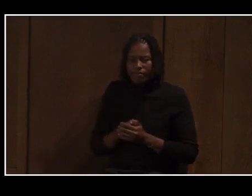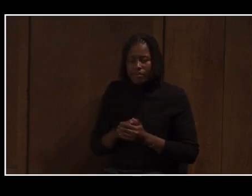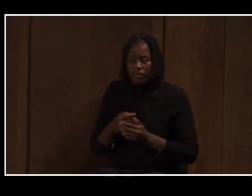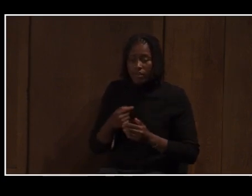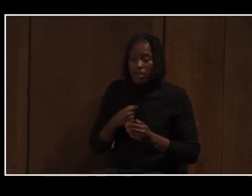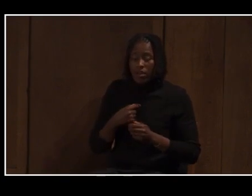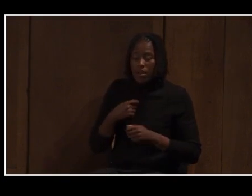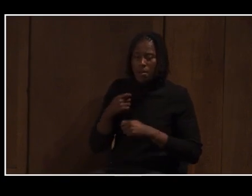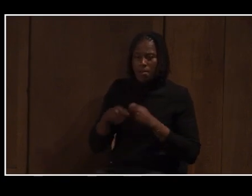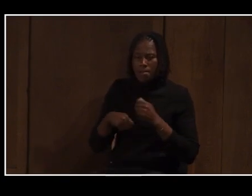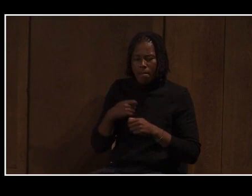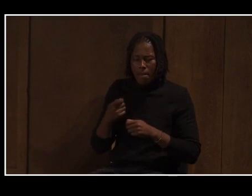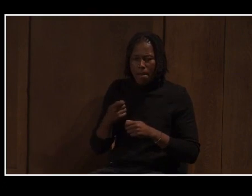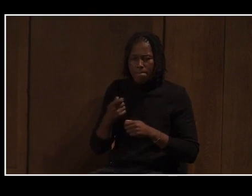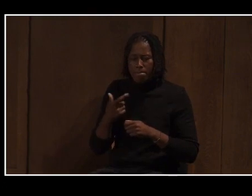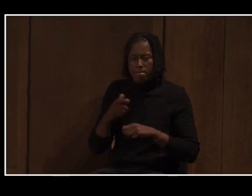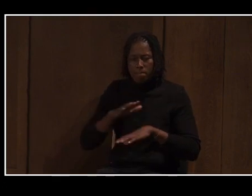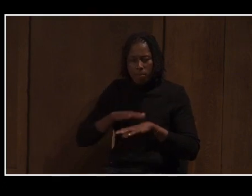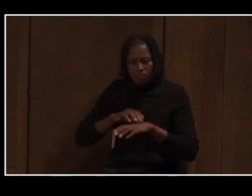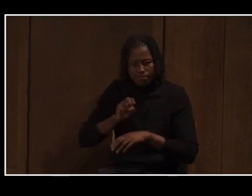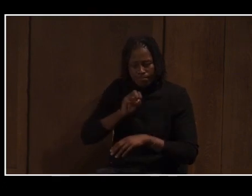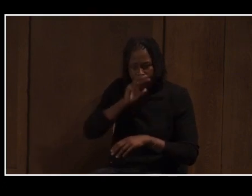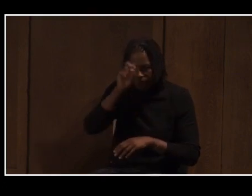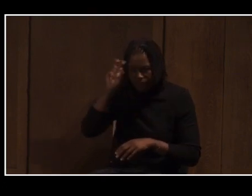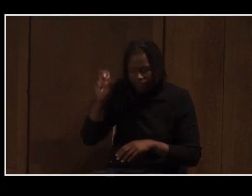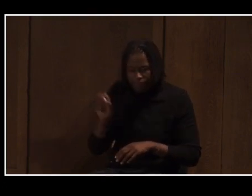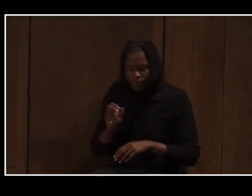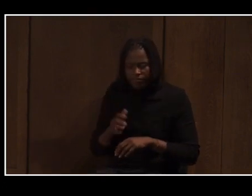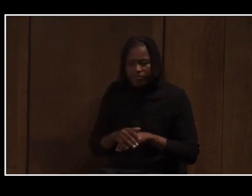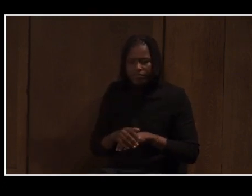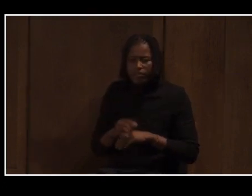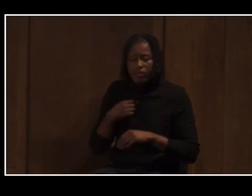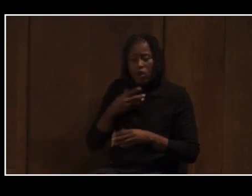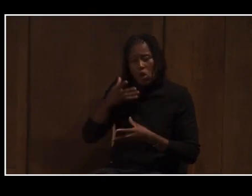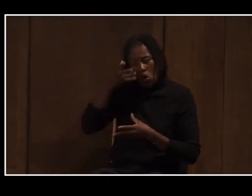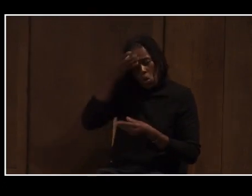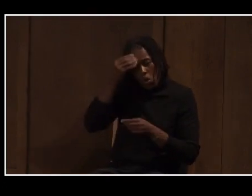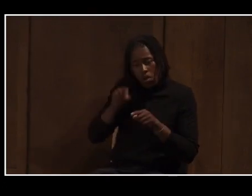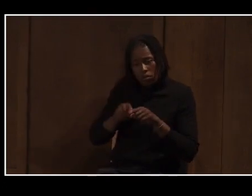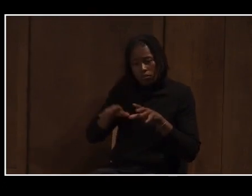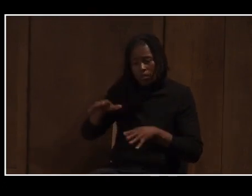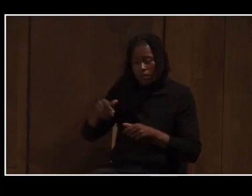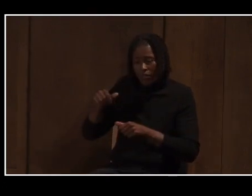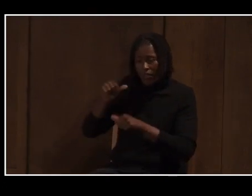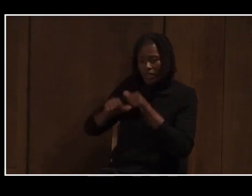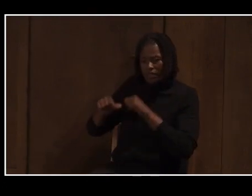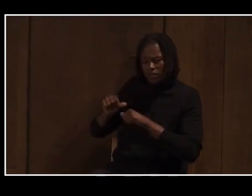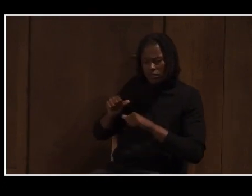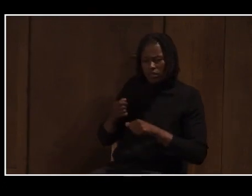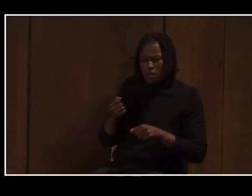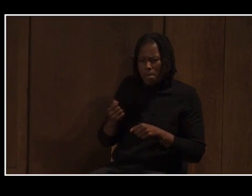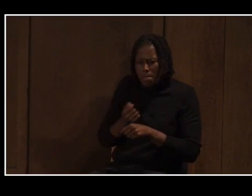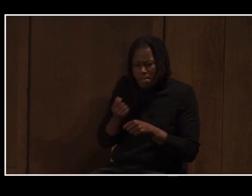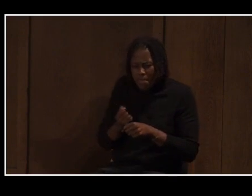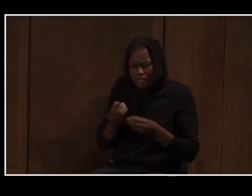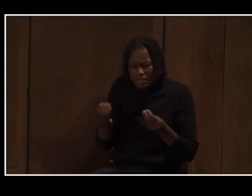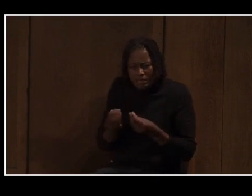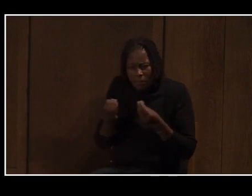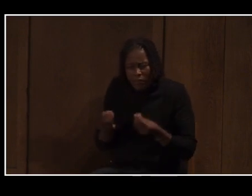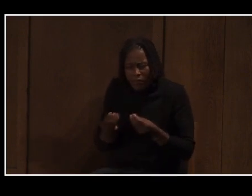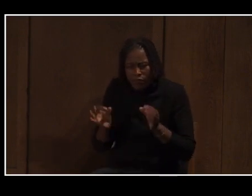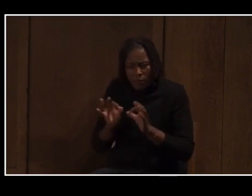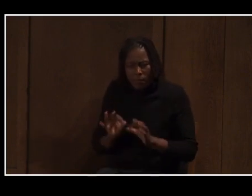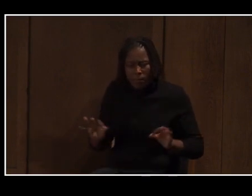traveler. I've learned, like my ancestors did, to make something out of nothing, and to stitch together fragments of memory that I used to